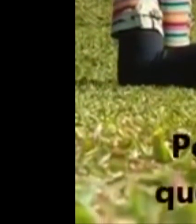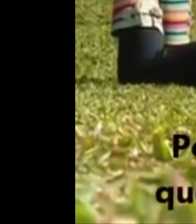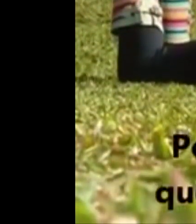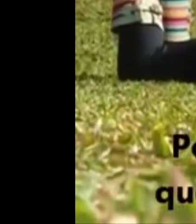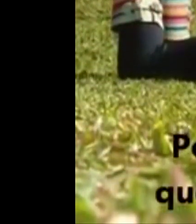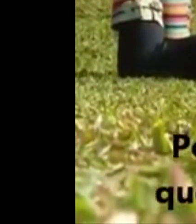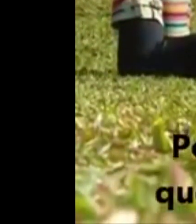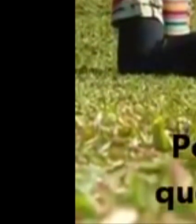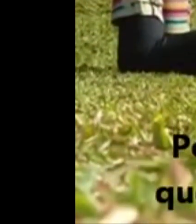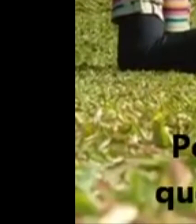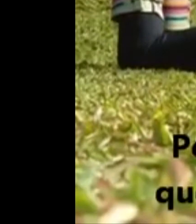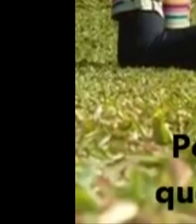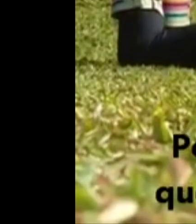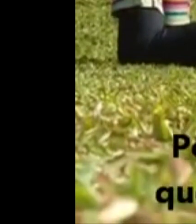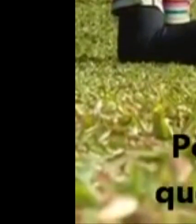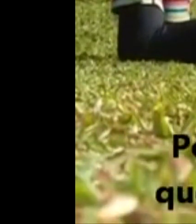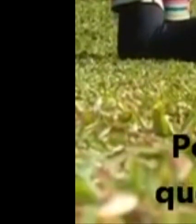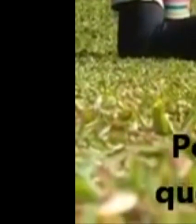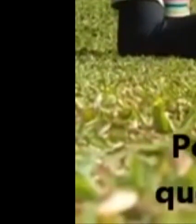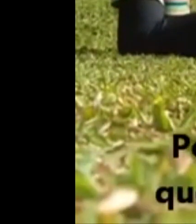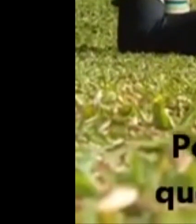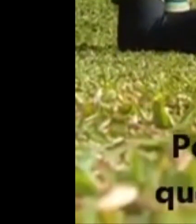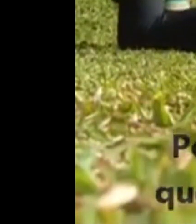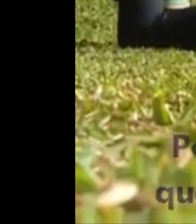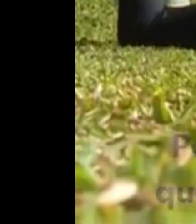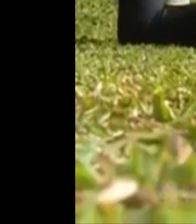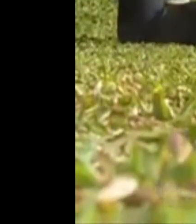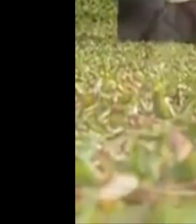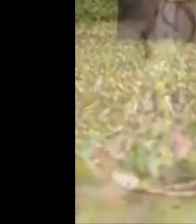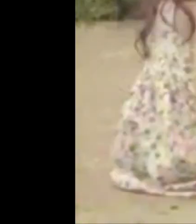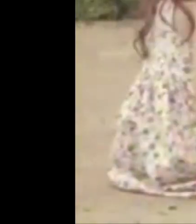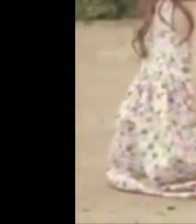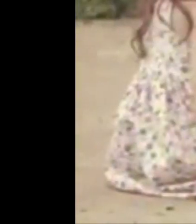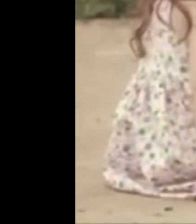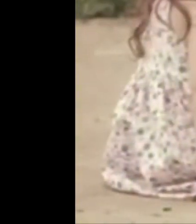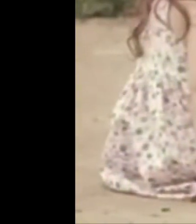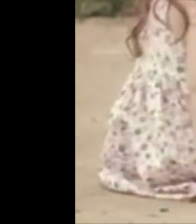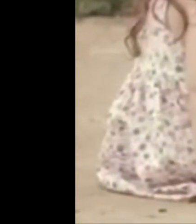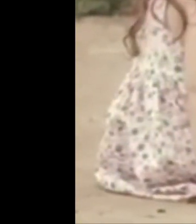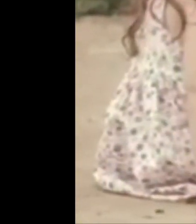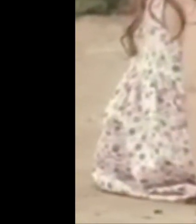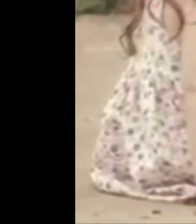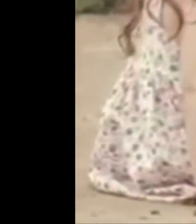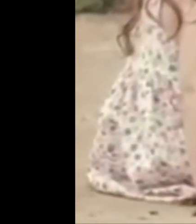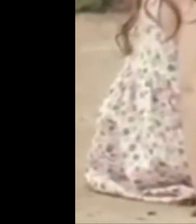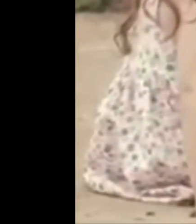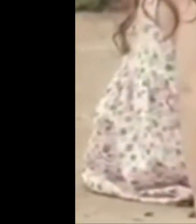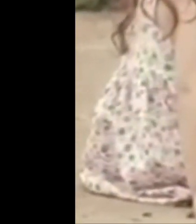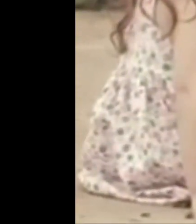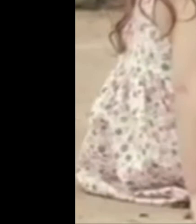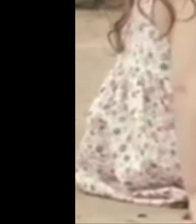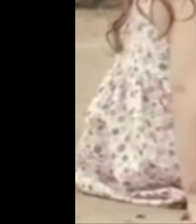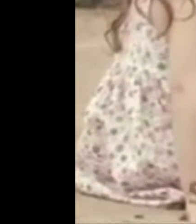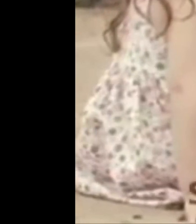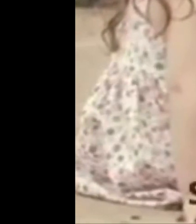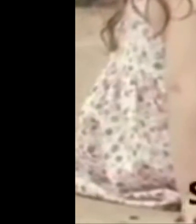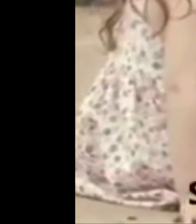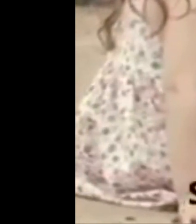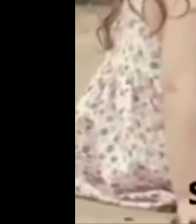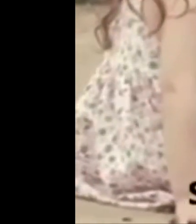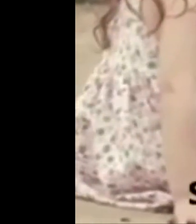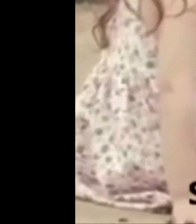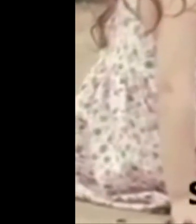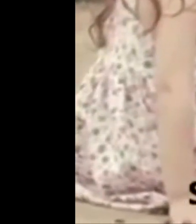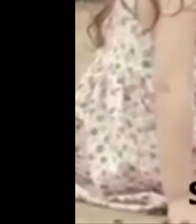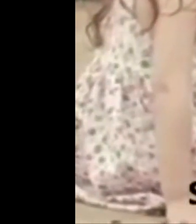'cause I just knew lots of love came through in that rock and roll lullaby. And